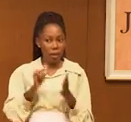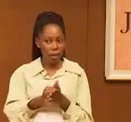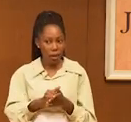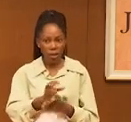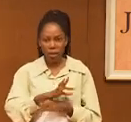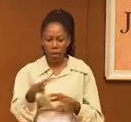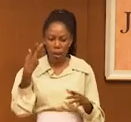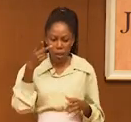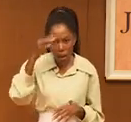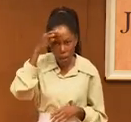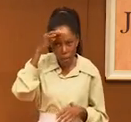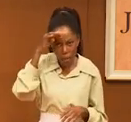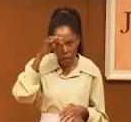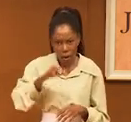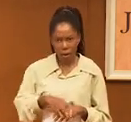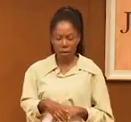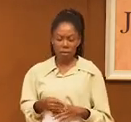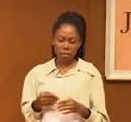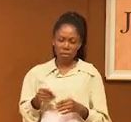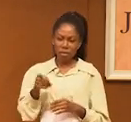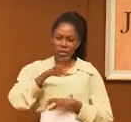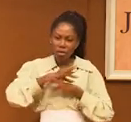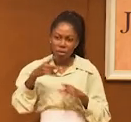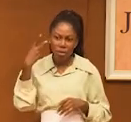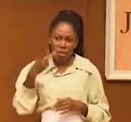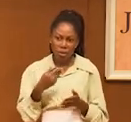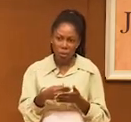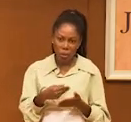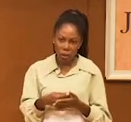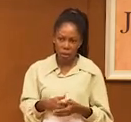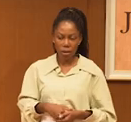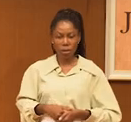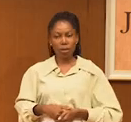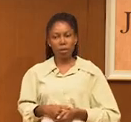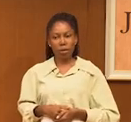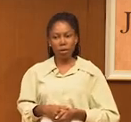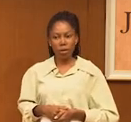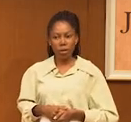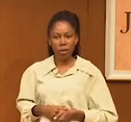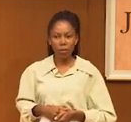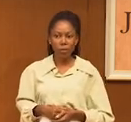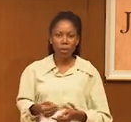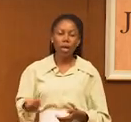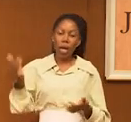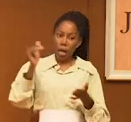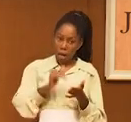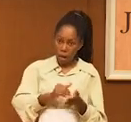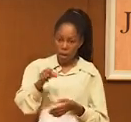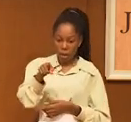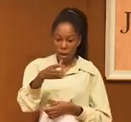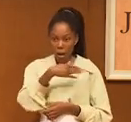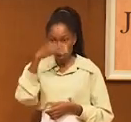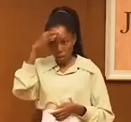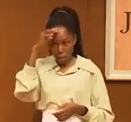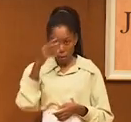I didn't see any money coming in. We traveled again to Ibadan to see his father.